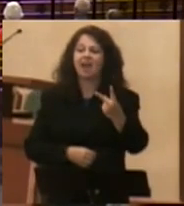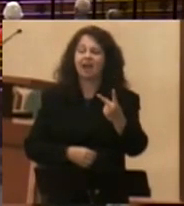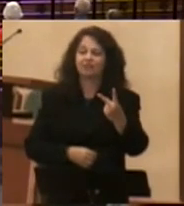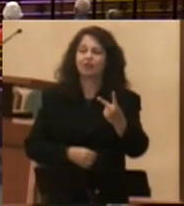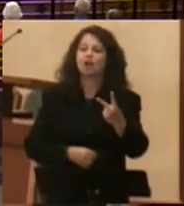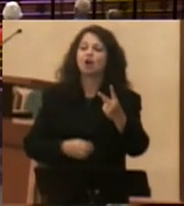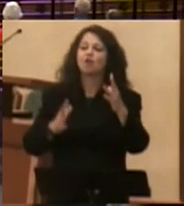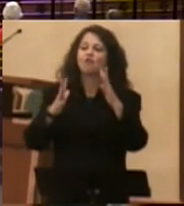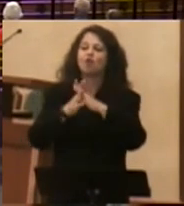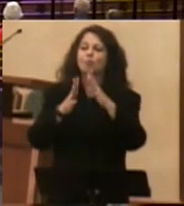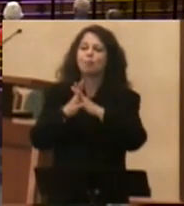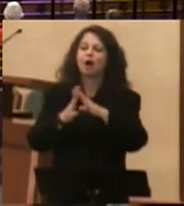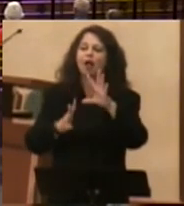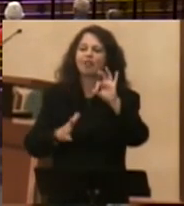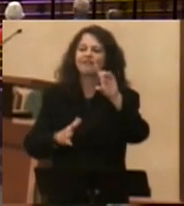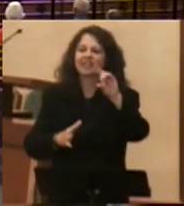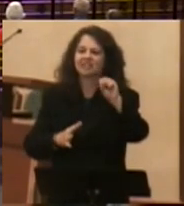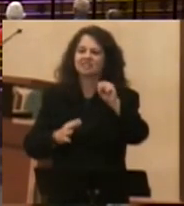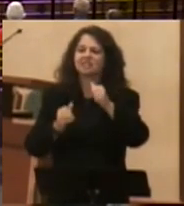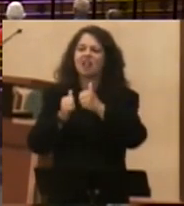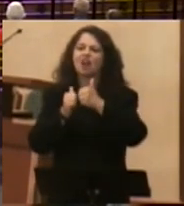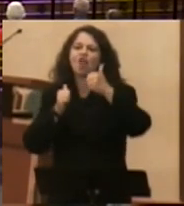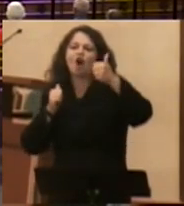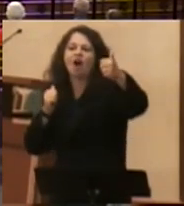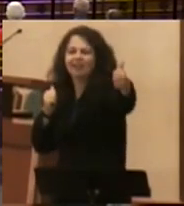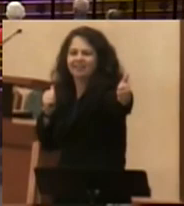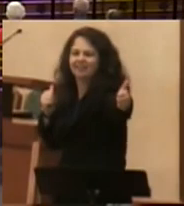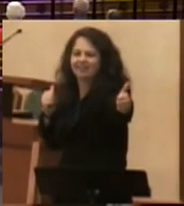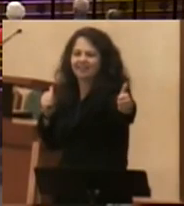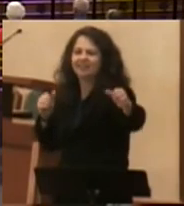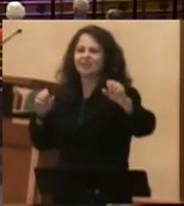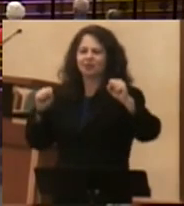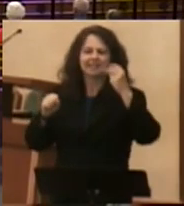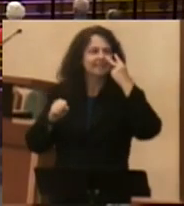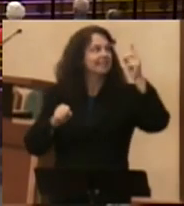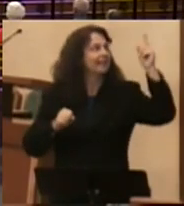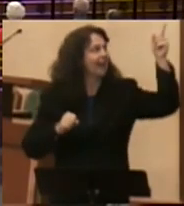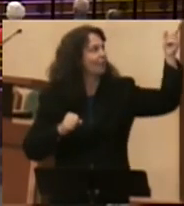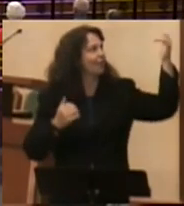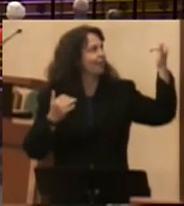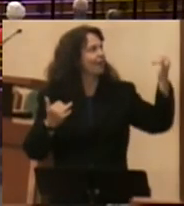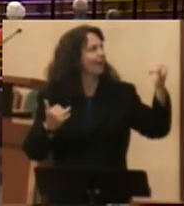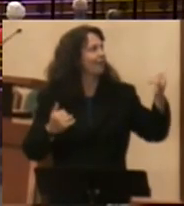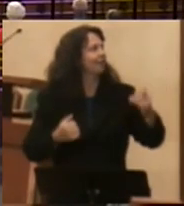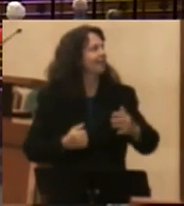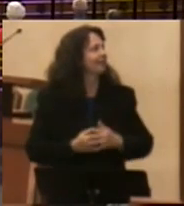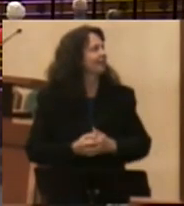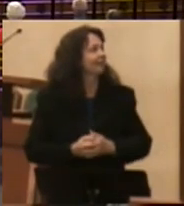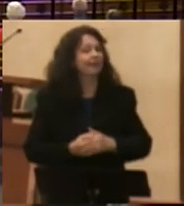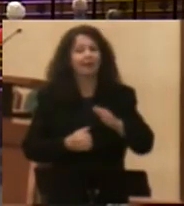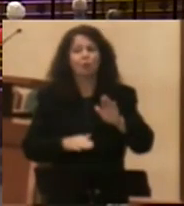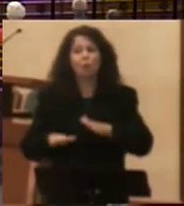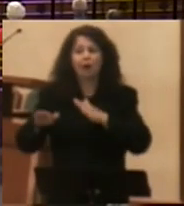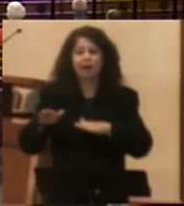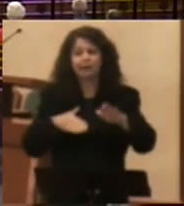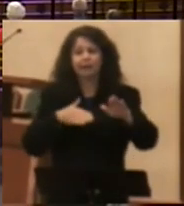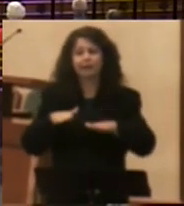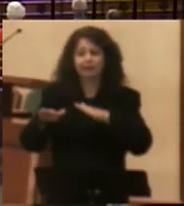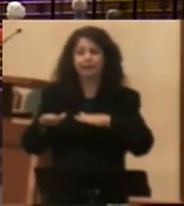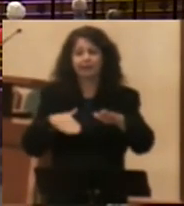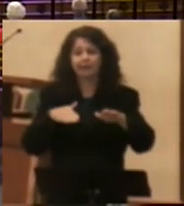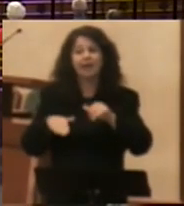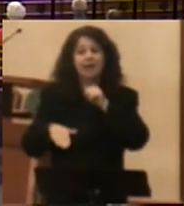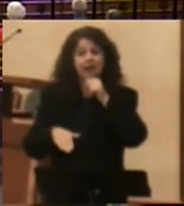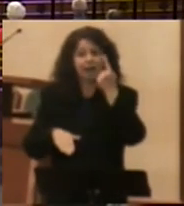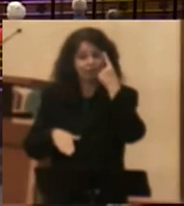can see a pretty stunning picture of part of that bridge on the boards right now. Walking over this bridge is not for